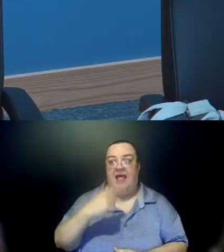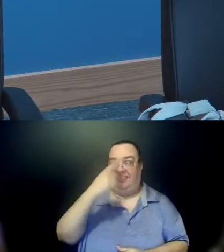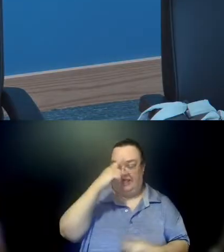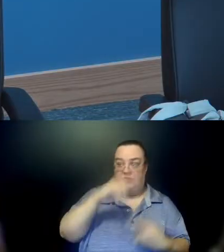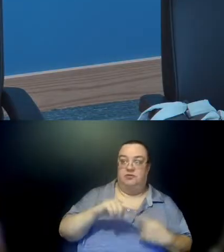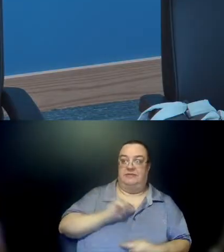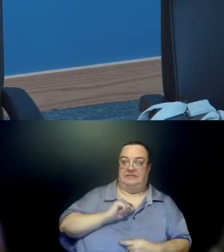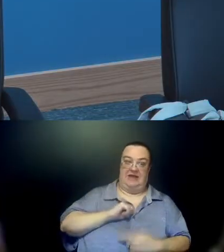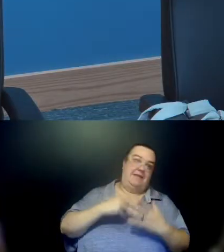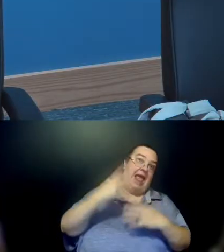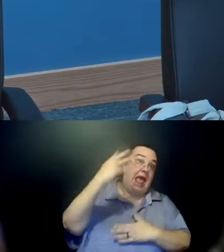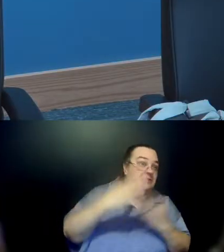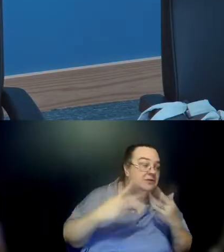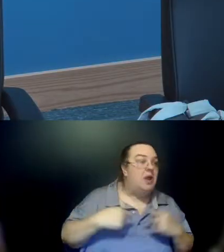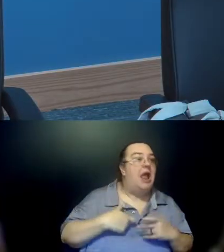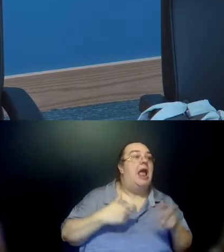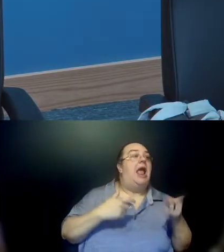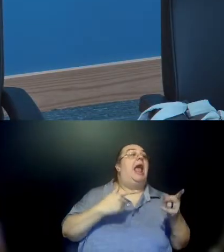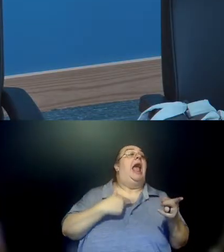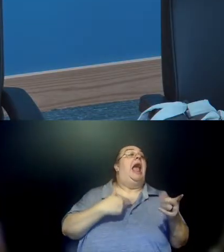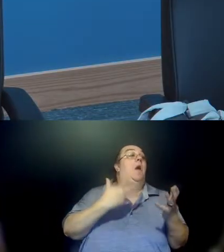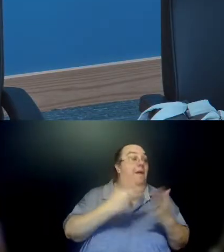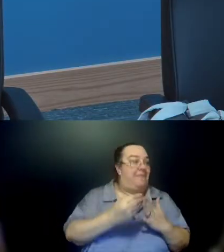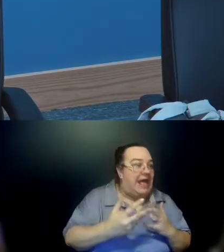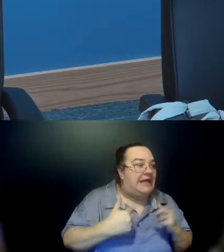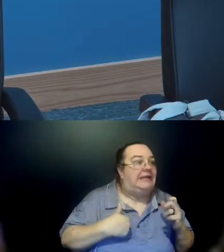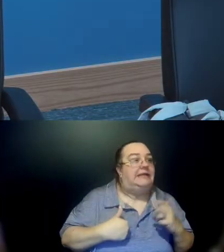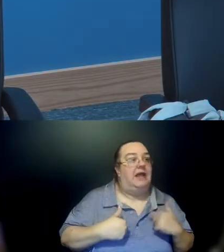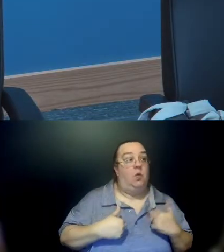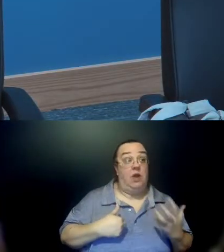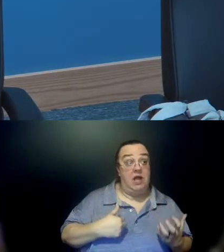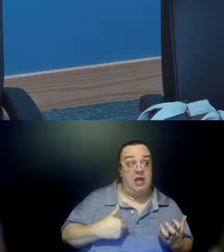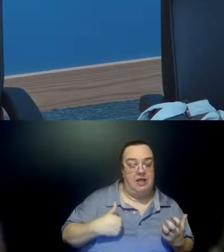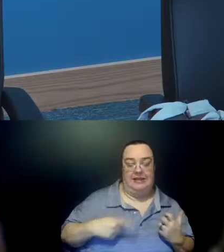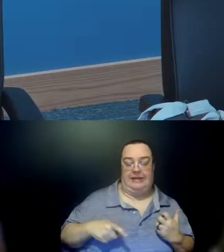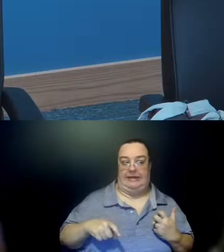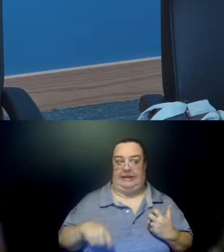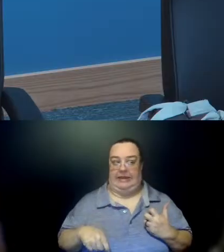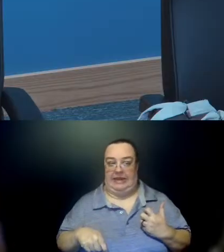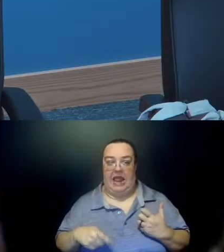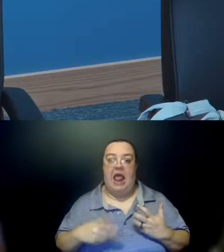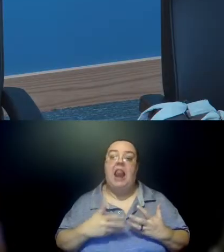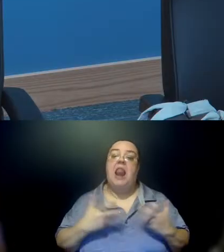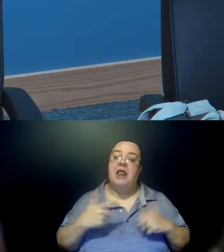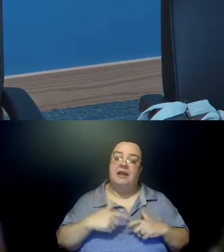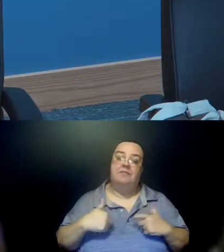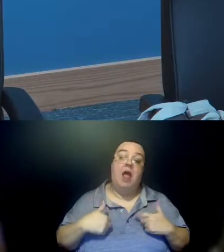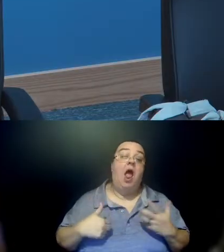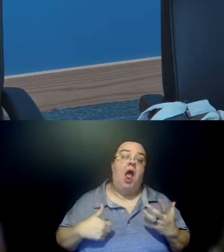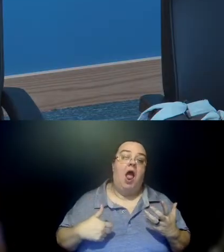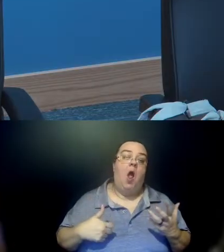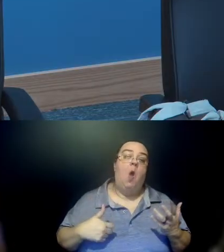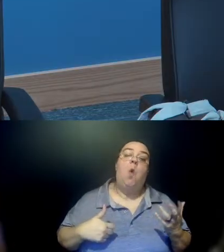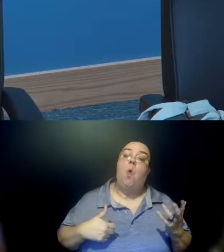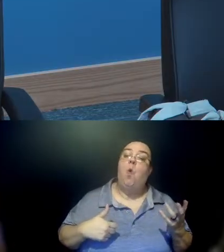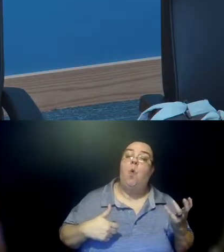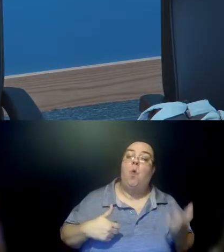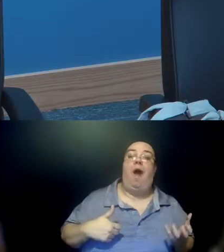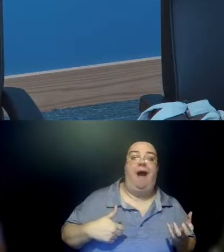buy something. I'm like, do I want this or do I need this? And a lot of times I'll give in to the want more than the